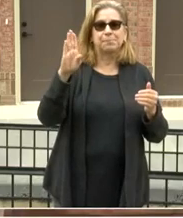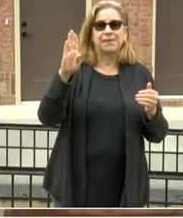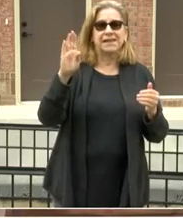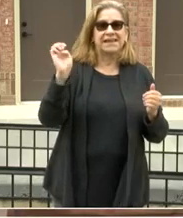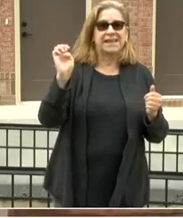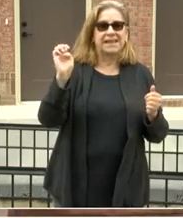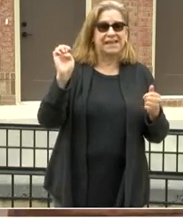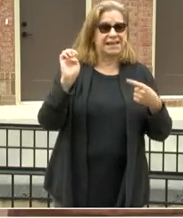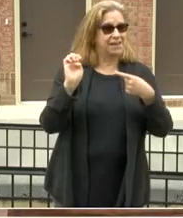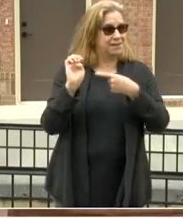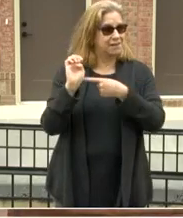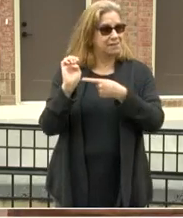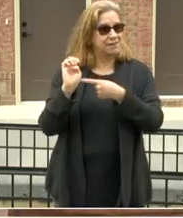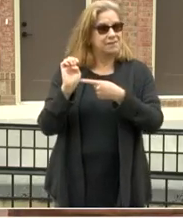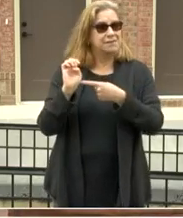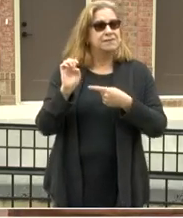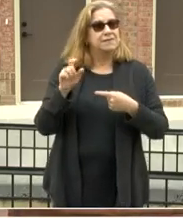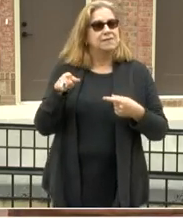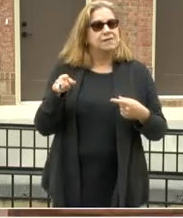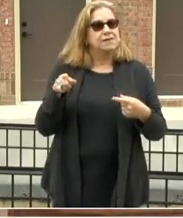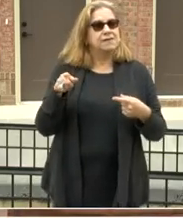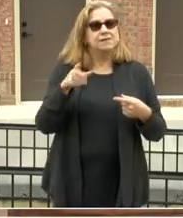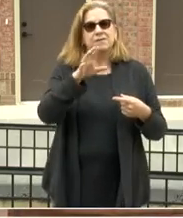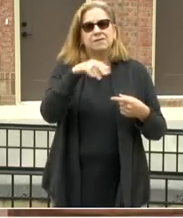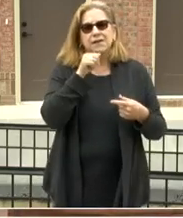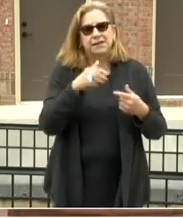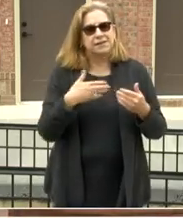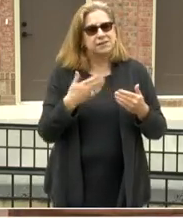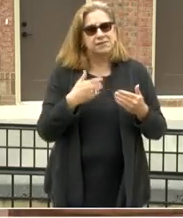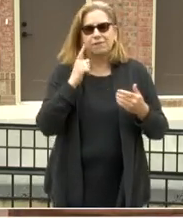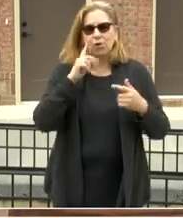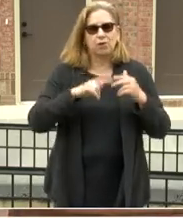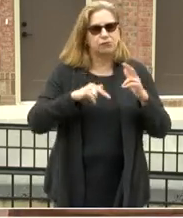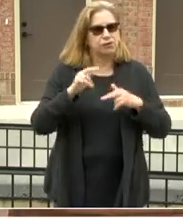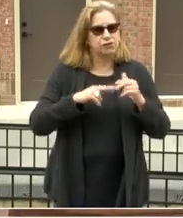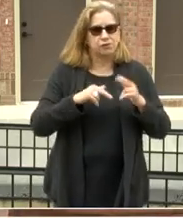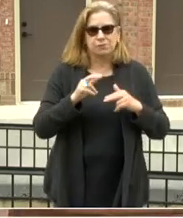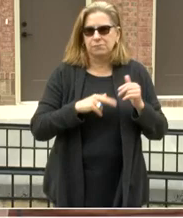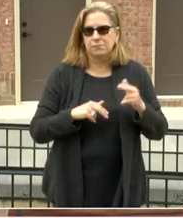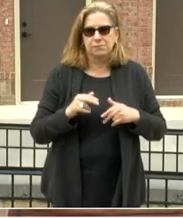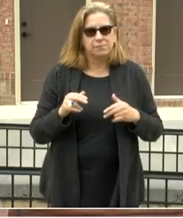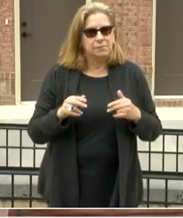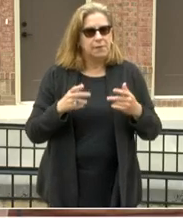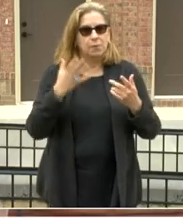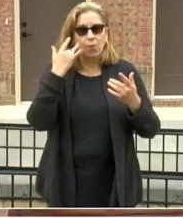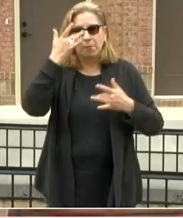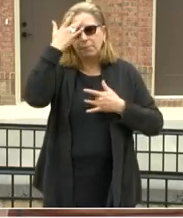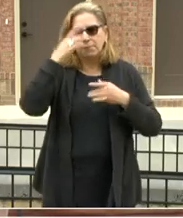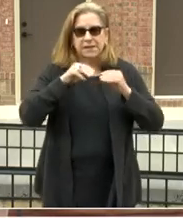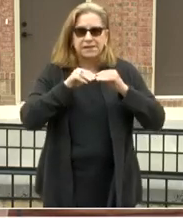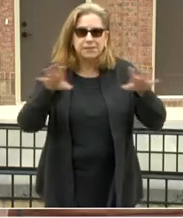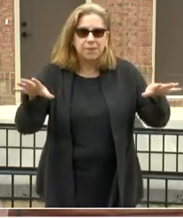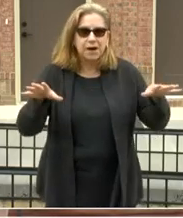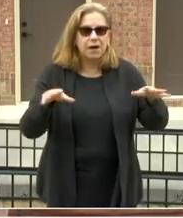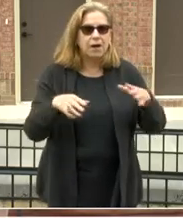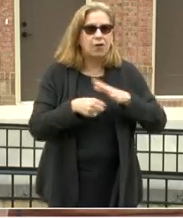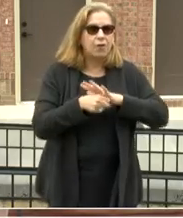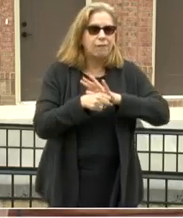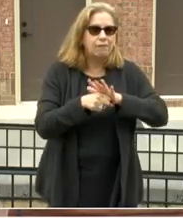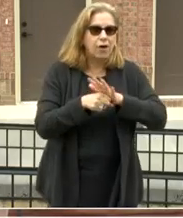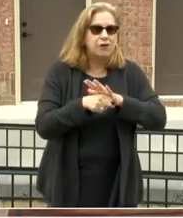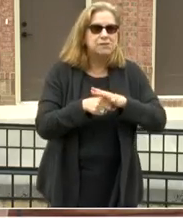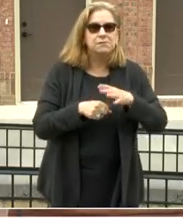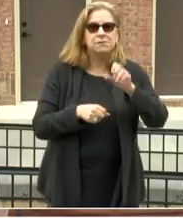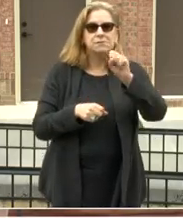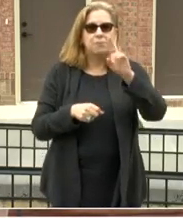has not been an easy time for construction. Pandemic, supply chain disruption, and we've worked through all that.